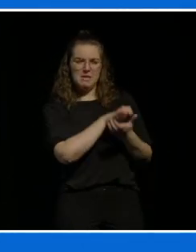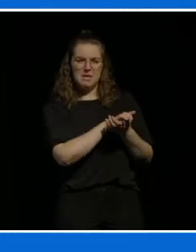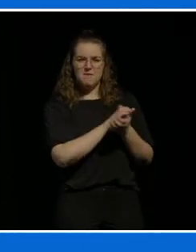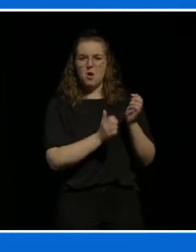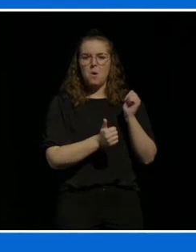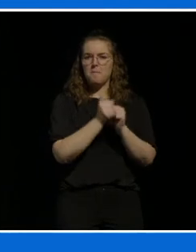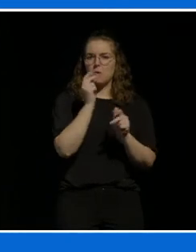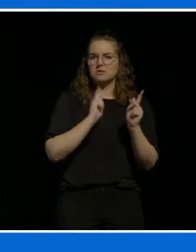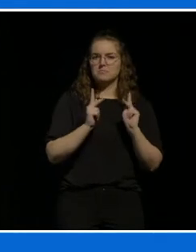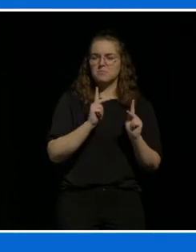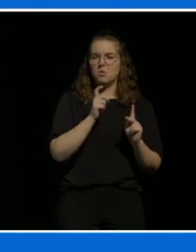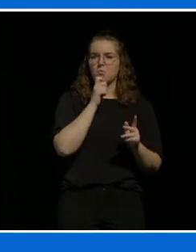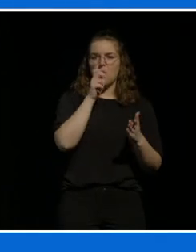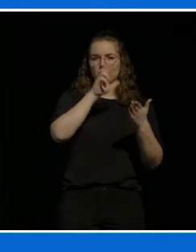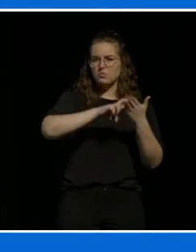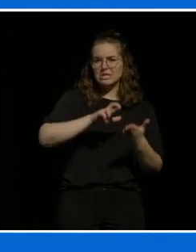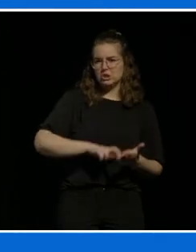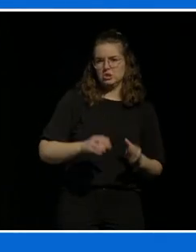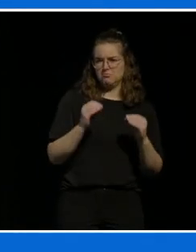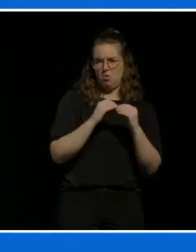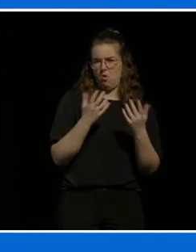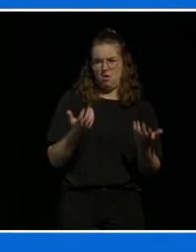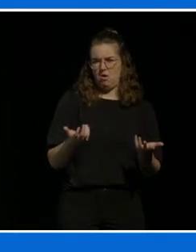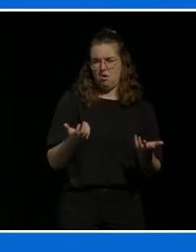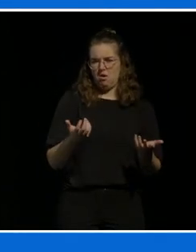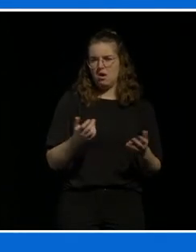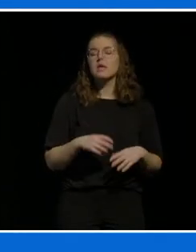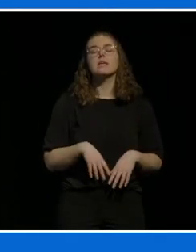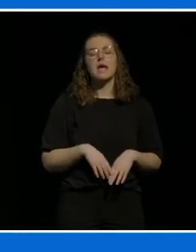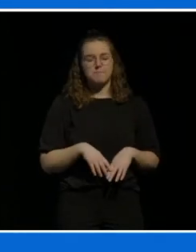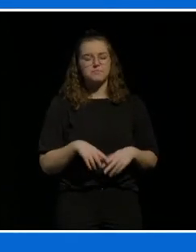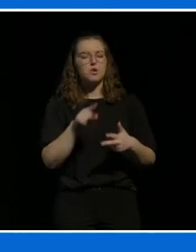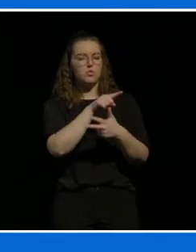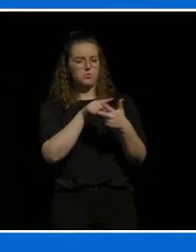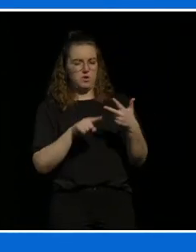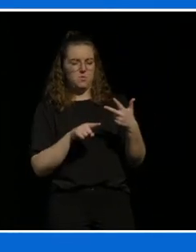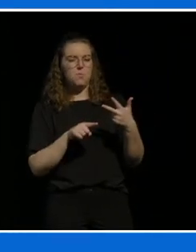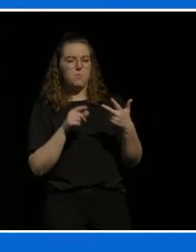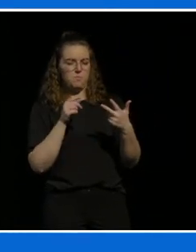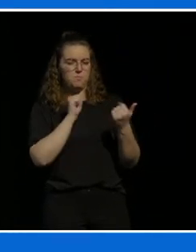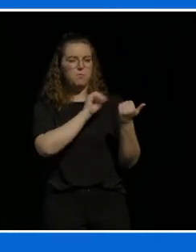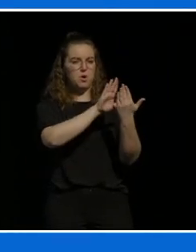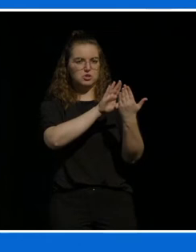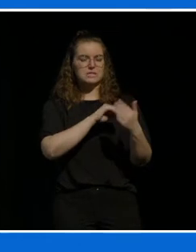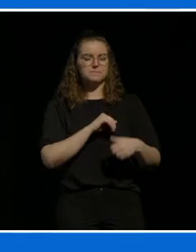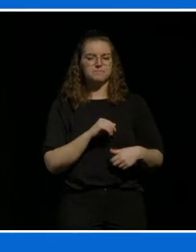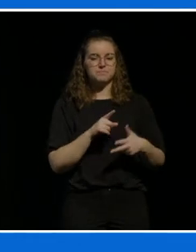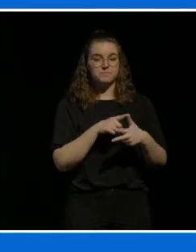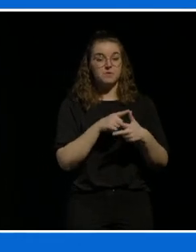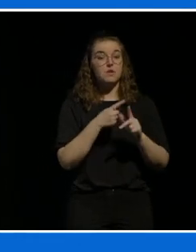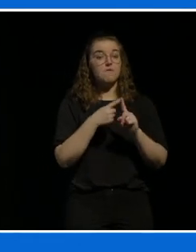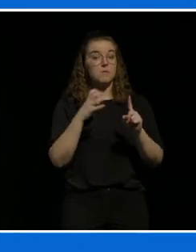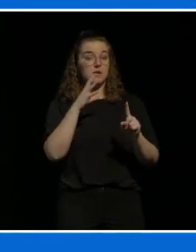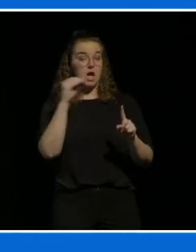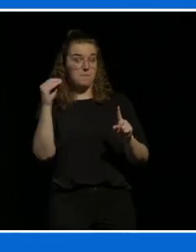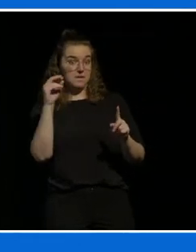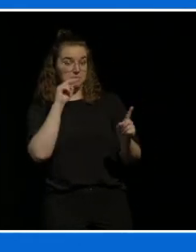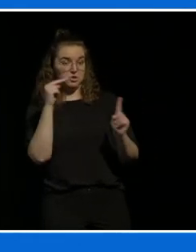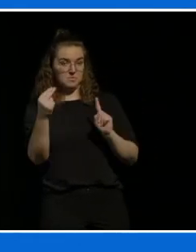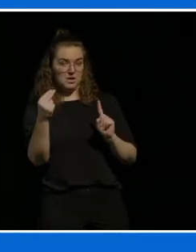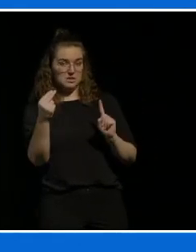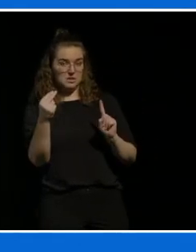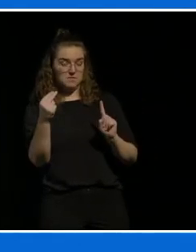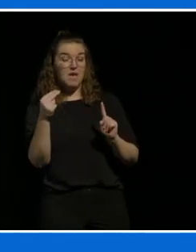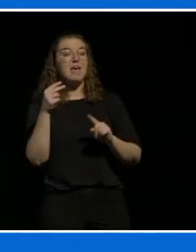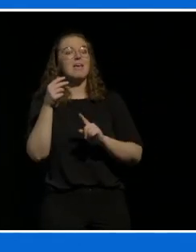like research more into it, so. Yeah, there's three ways I think about it. I think from the company perspective, like you mentioned, they